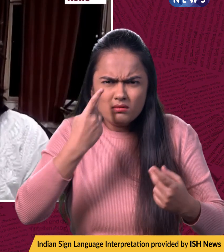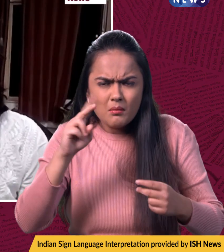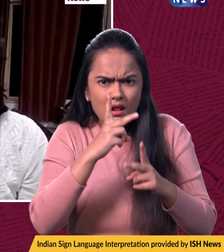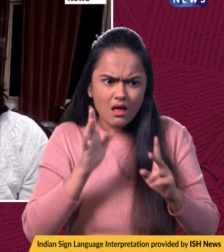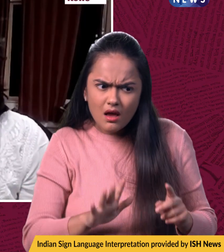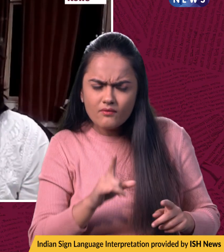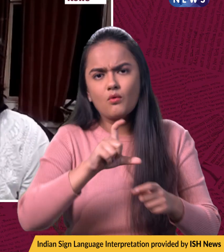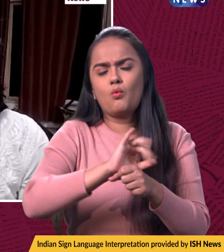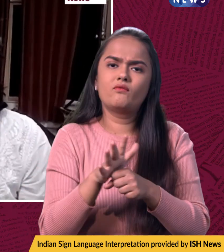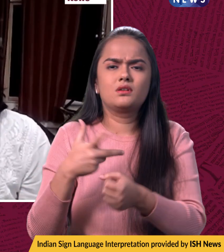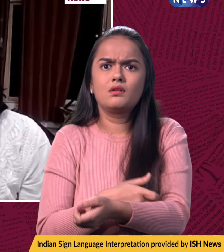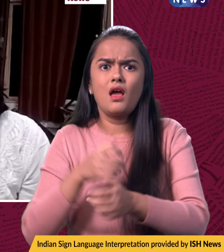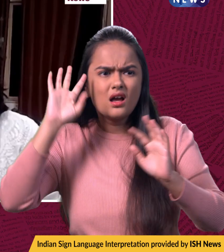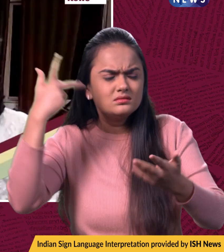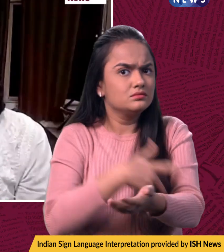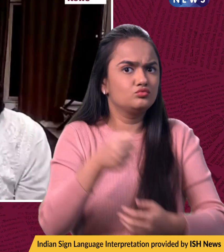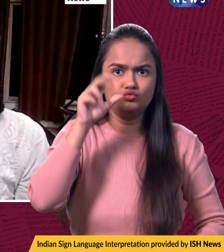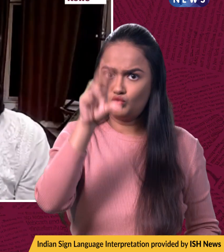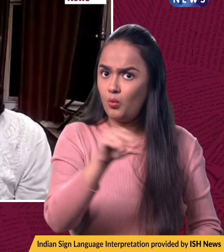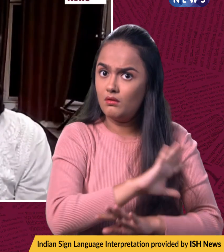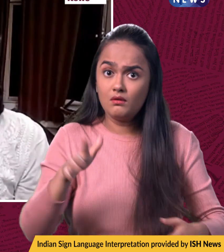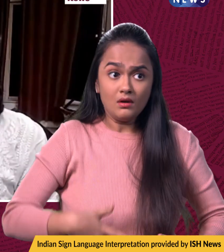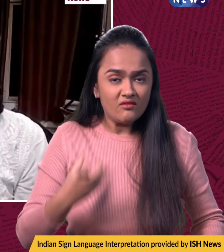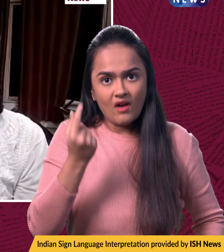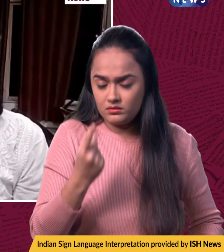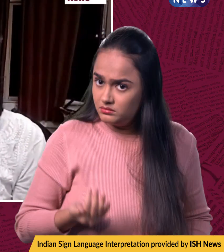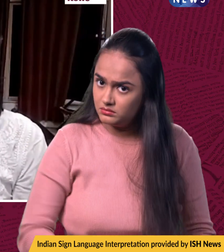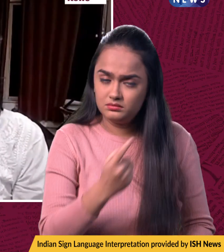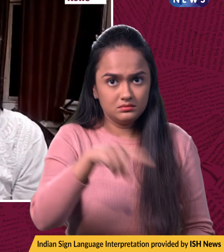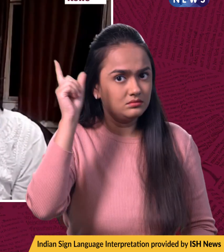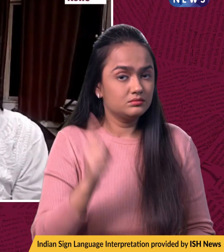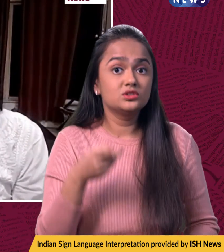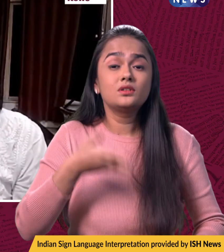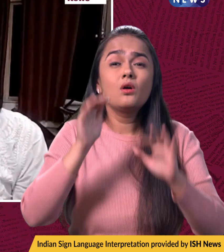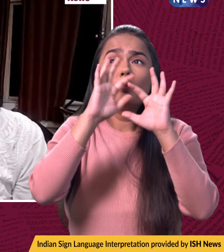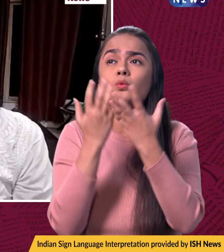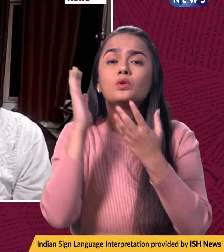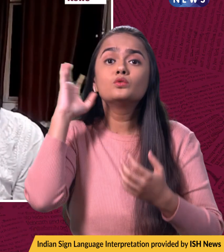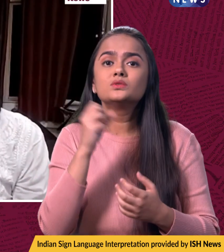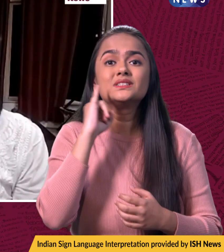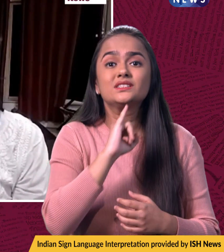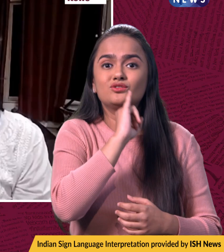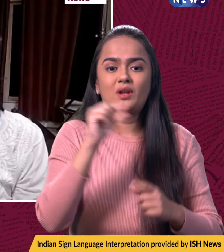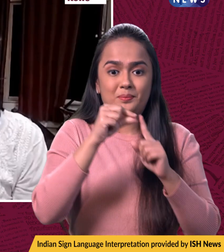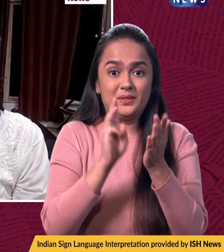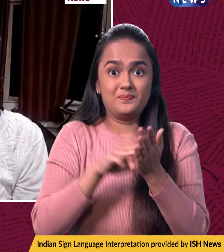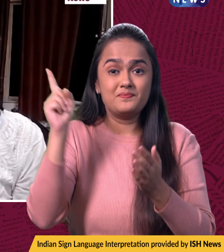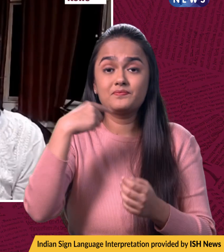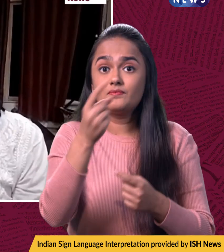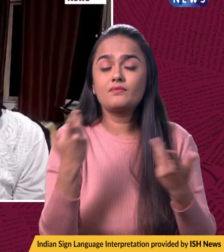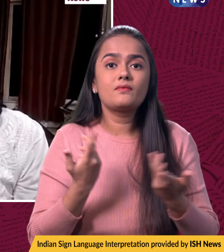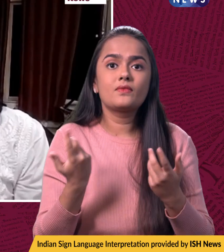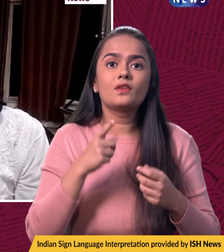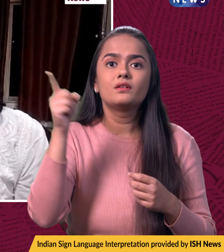or symptoms develop. News of COVID from across the globe right now. Israel Prime Minister has announced that it